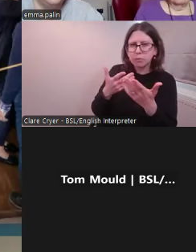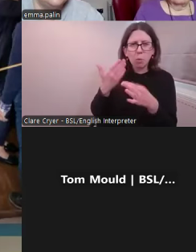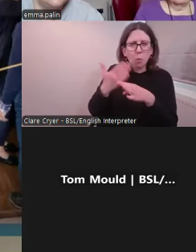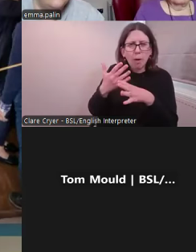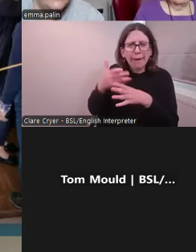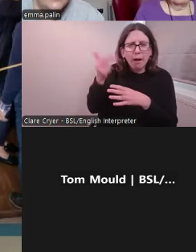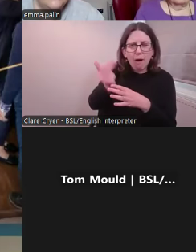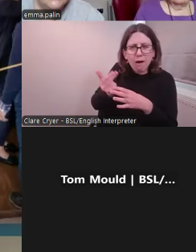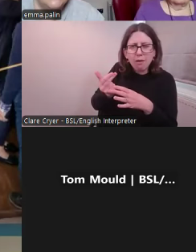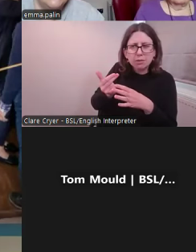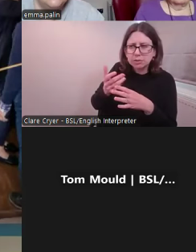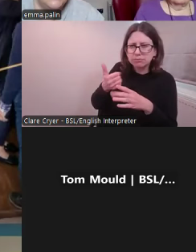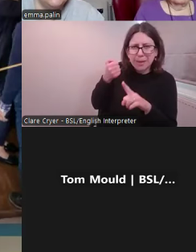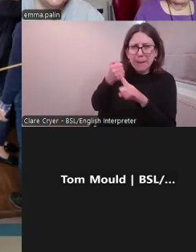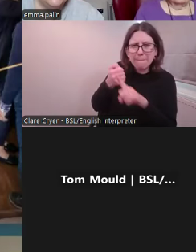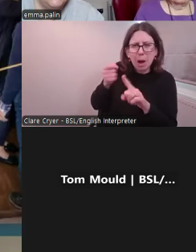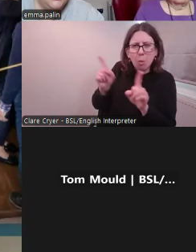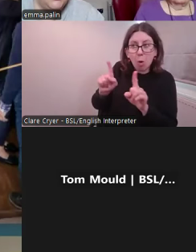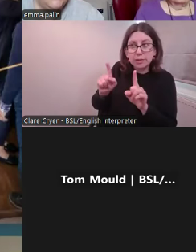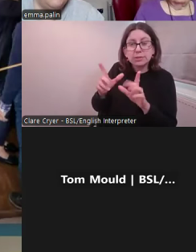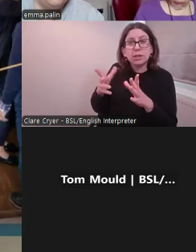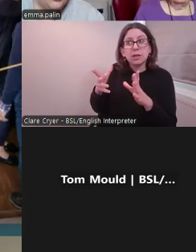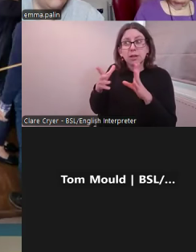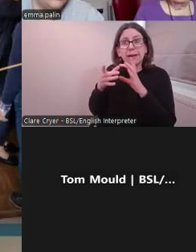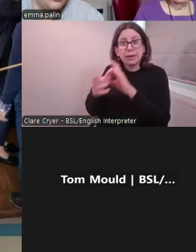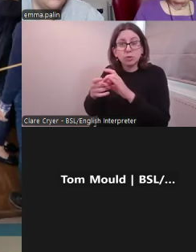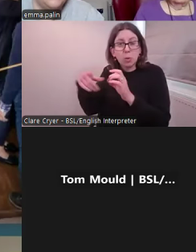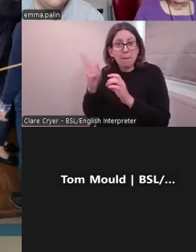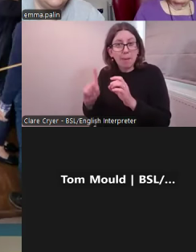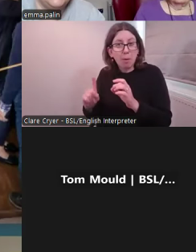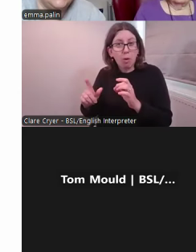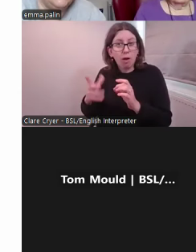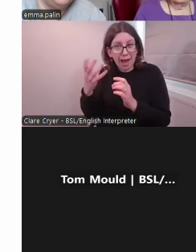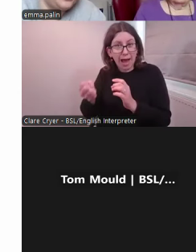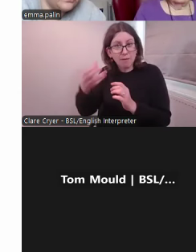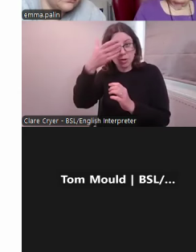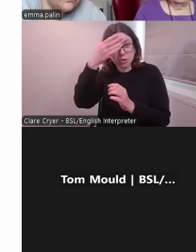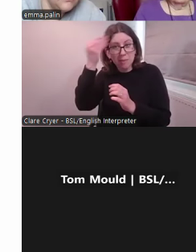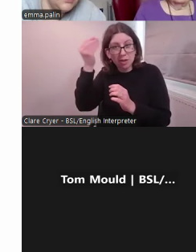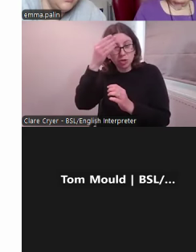with people living with different types of dementia over a long period of time.